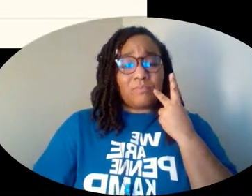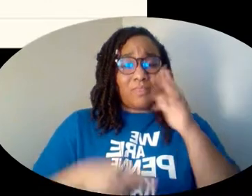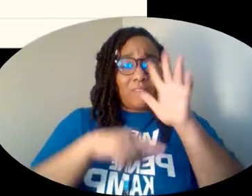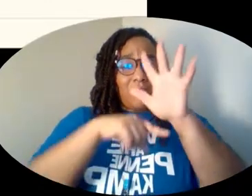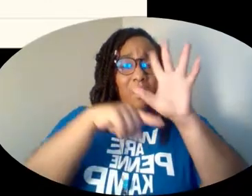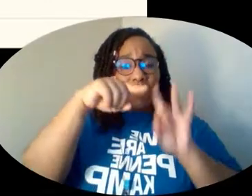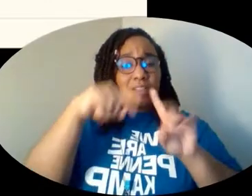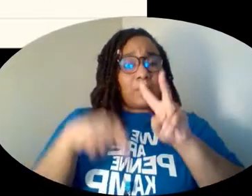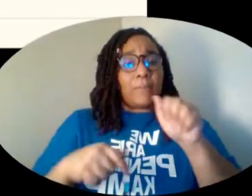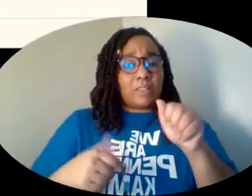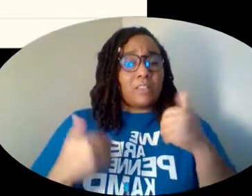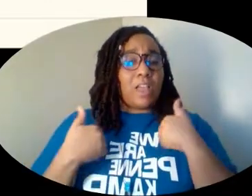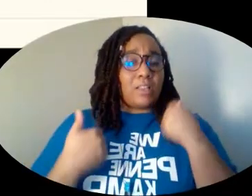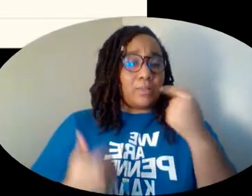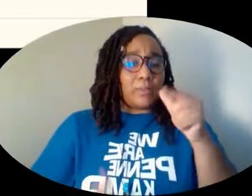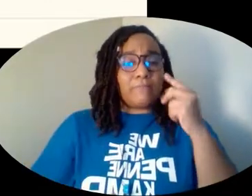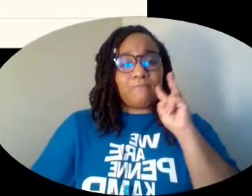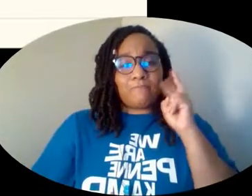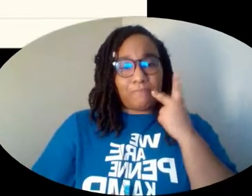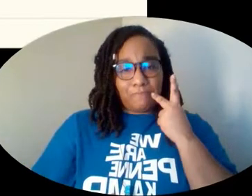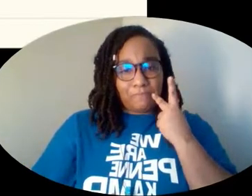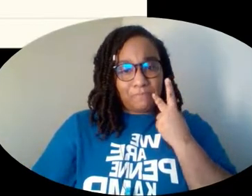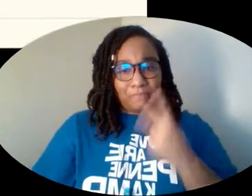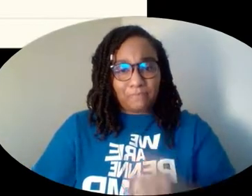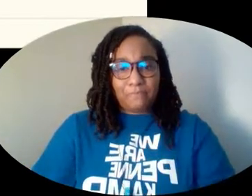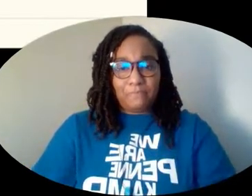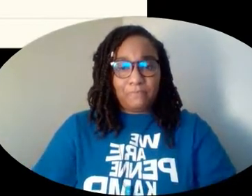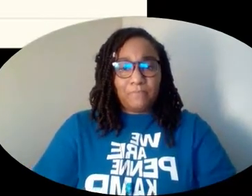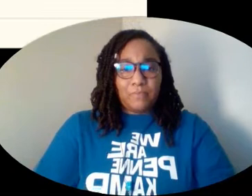5/8 of the pizza has spinach.